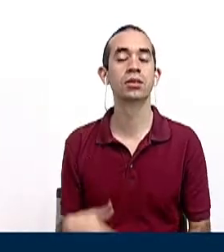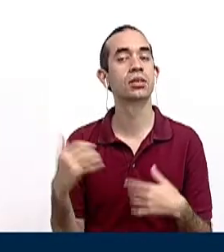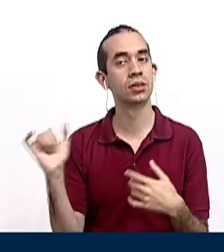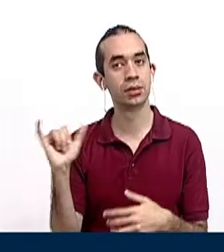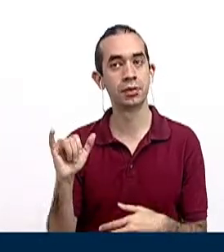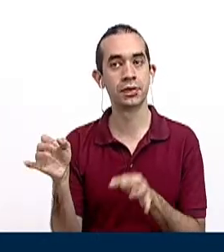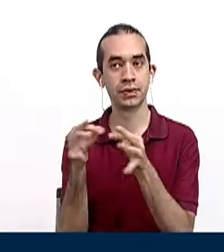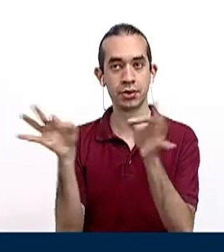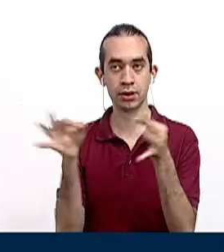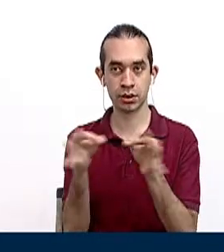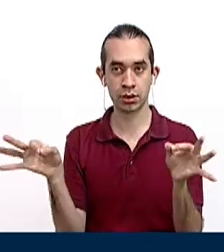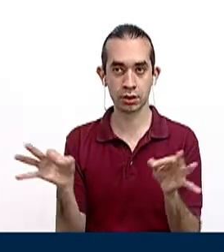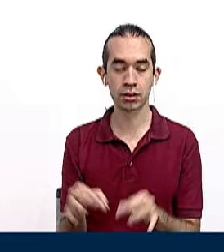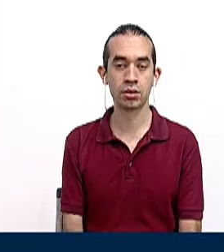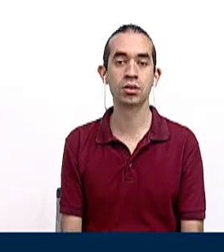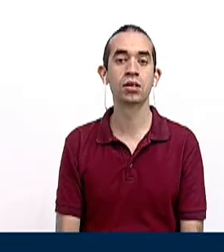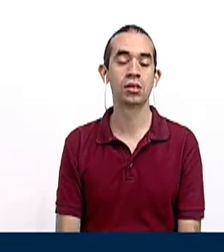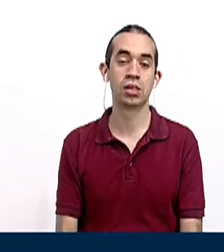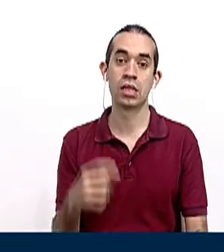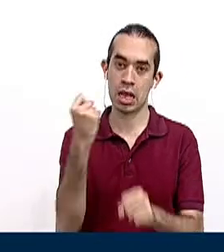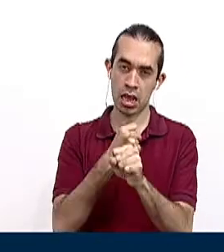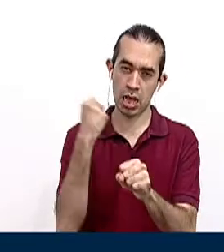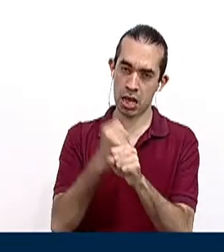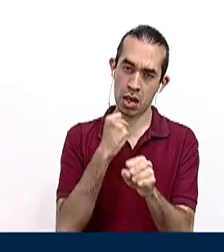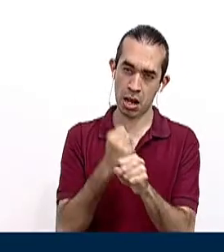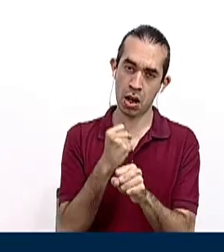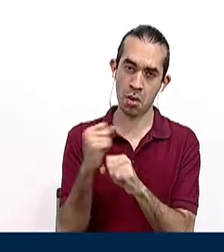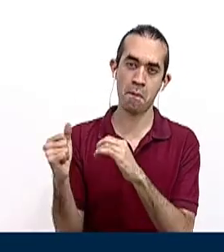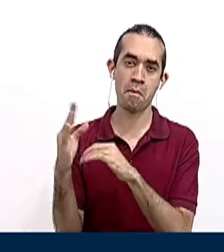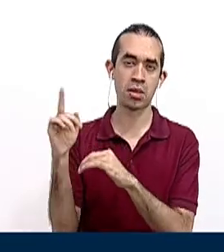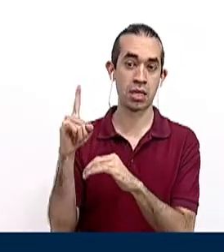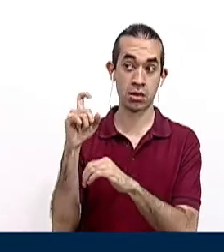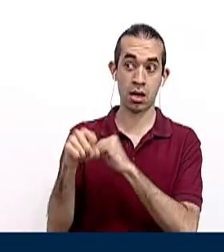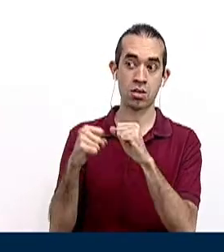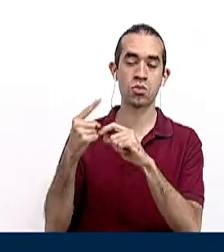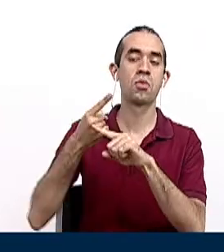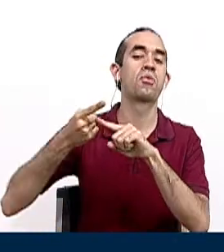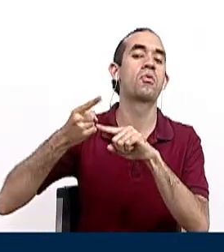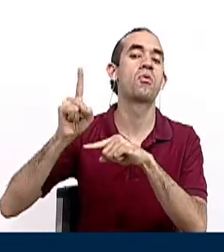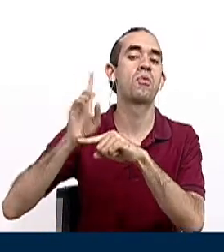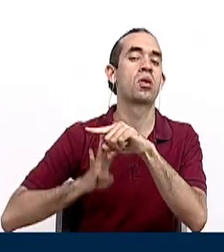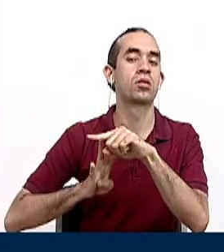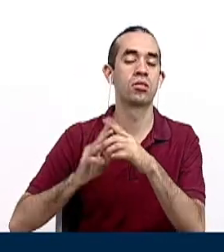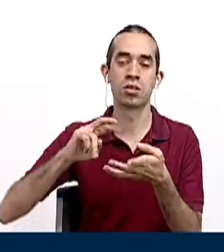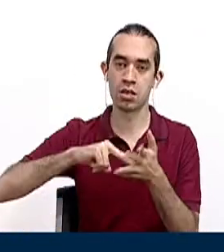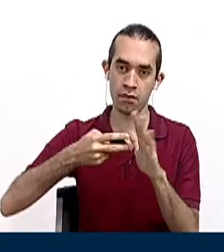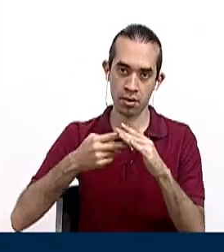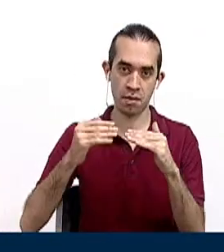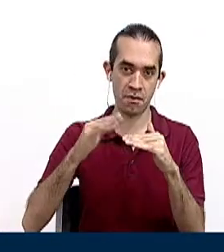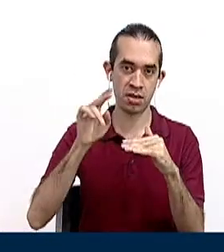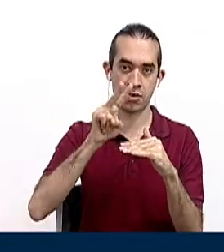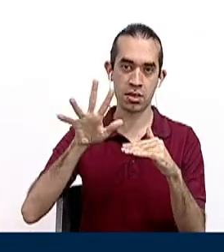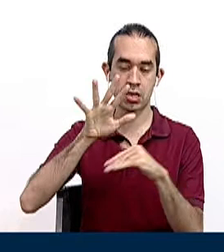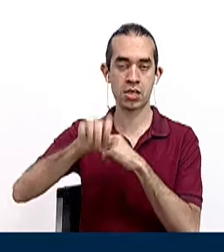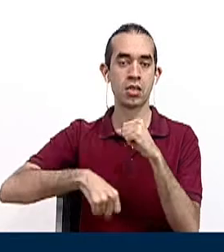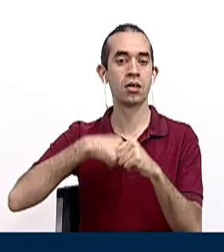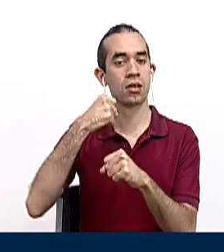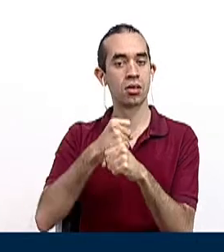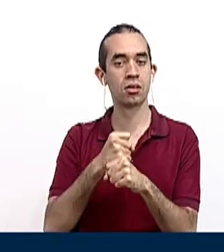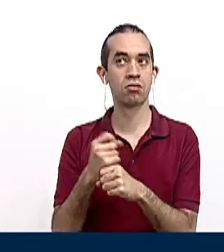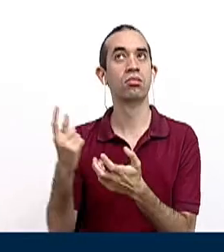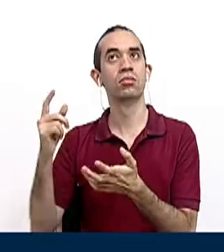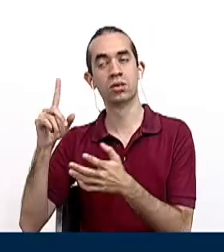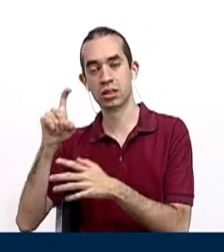have the sentence. She has worked over a quarter century. That means she has worked more than 25 years, because a century